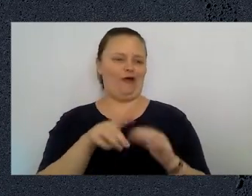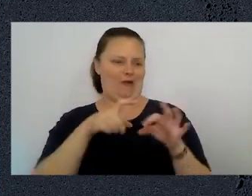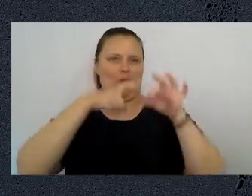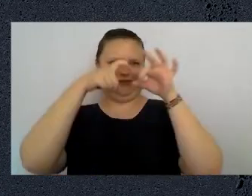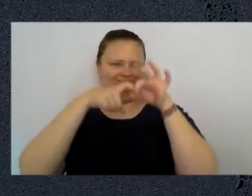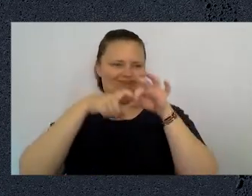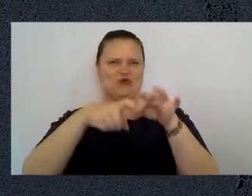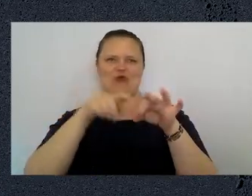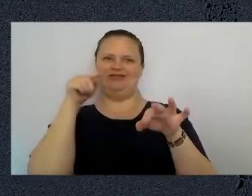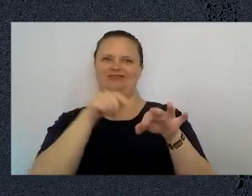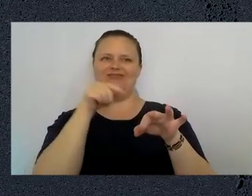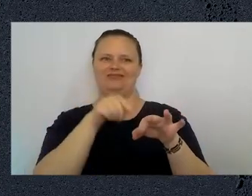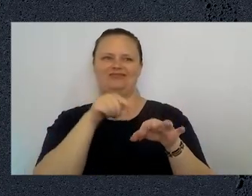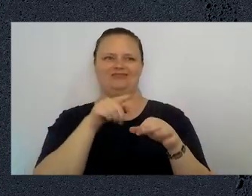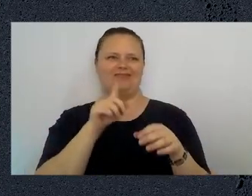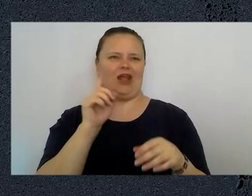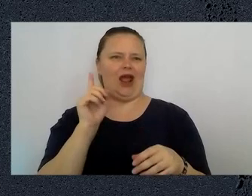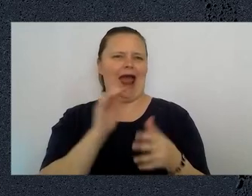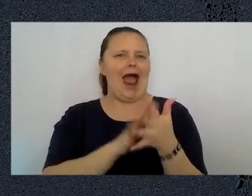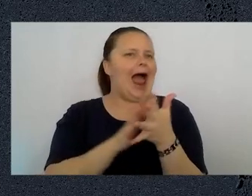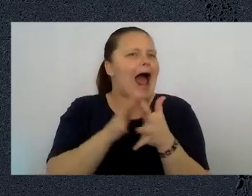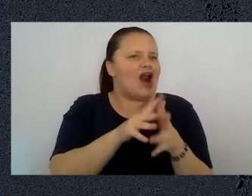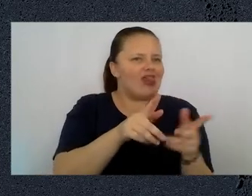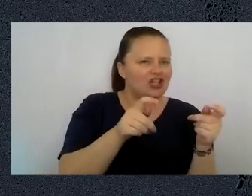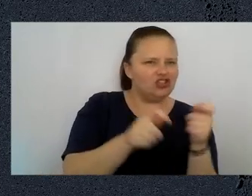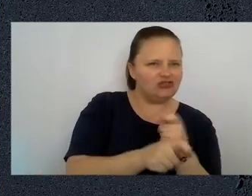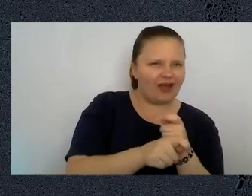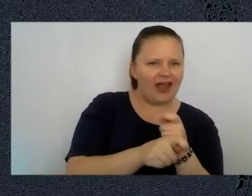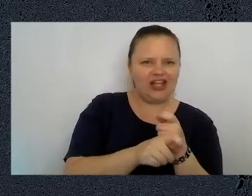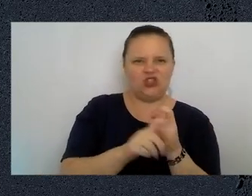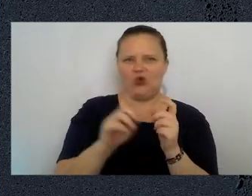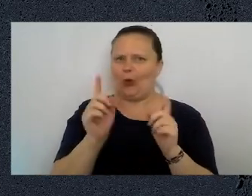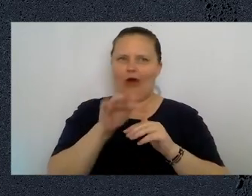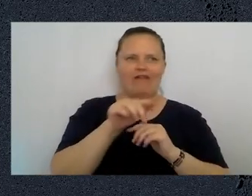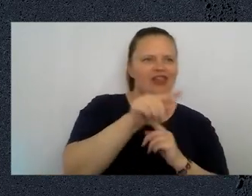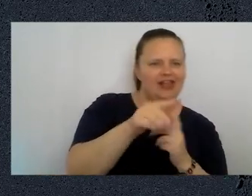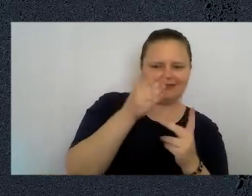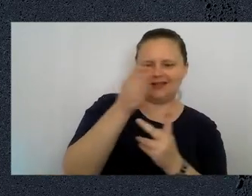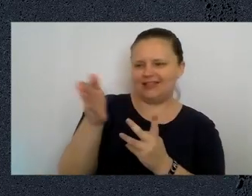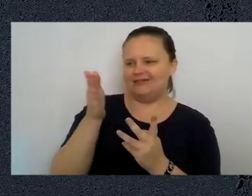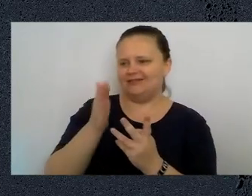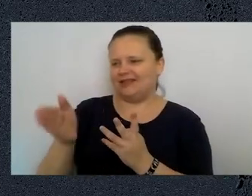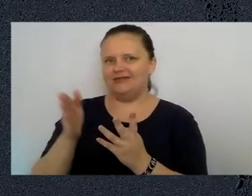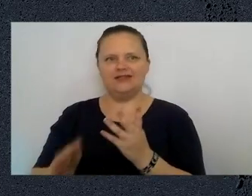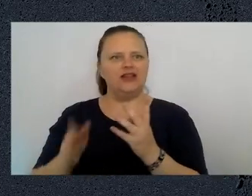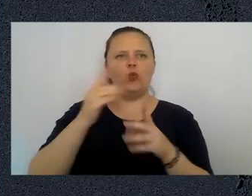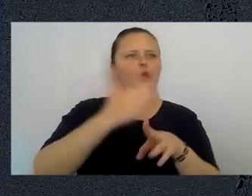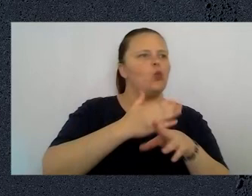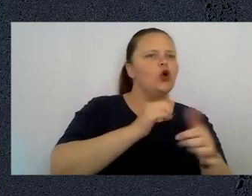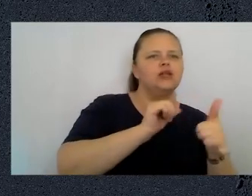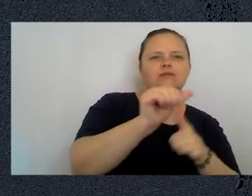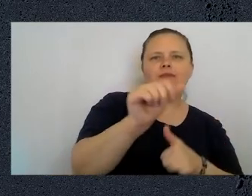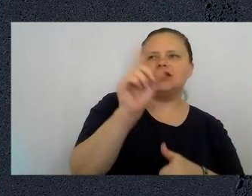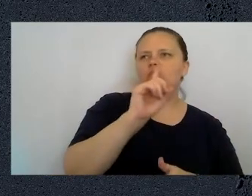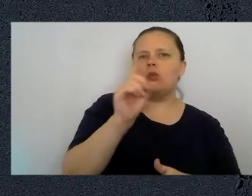about, how did this change? How did, what about this? What about that? Does this work better than that?